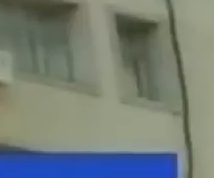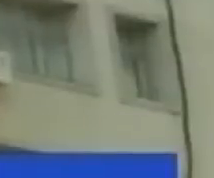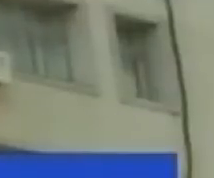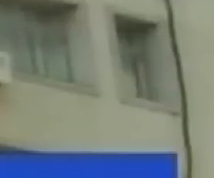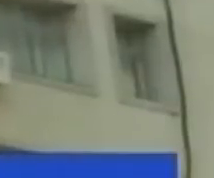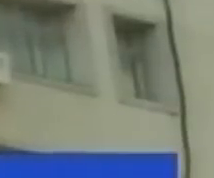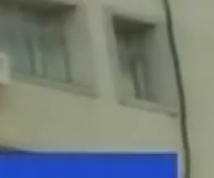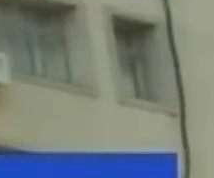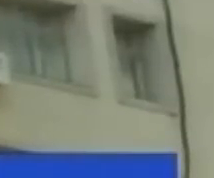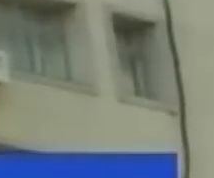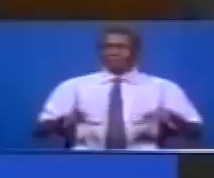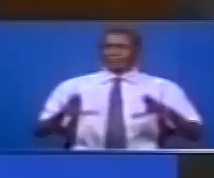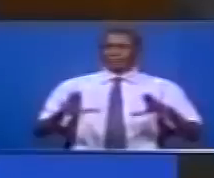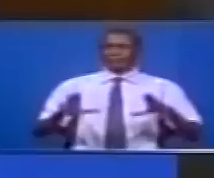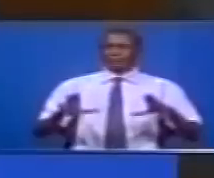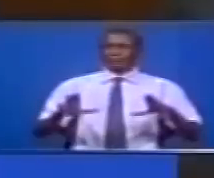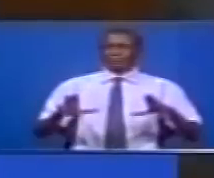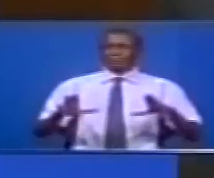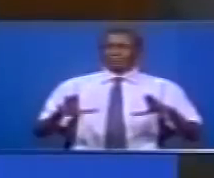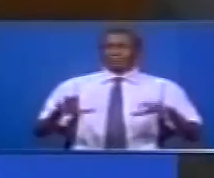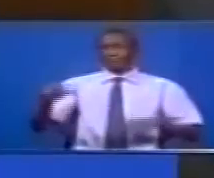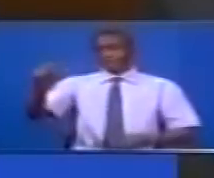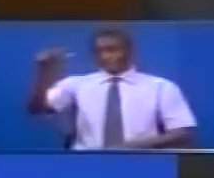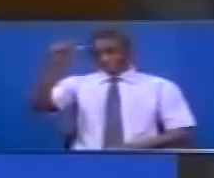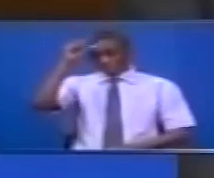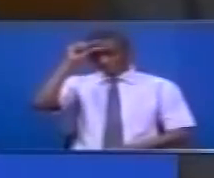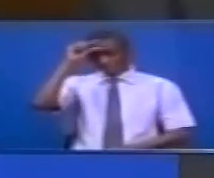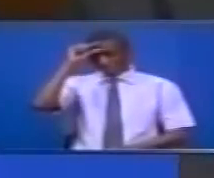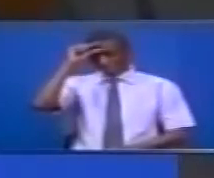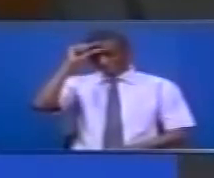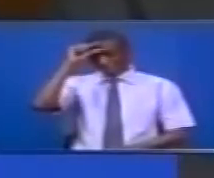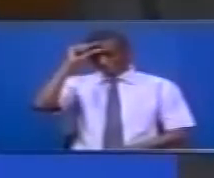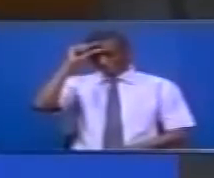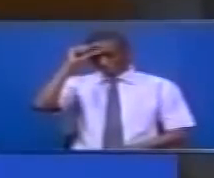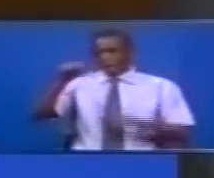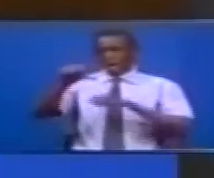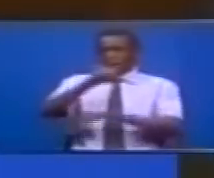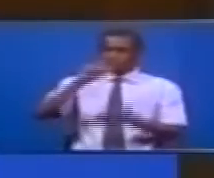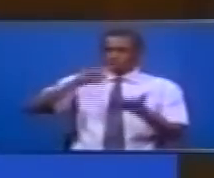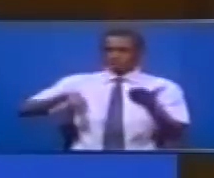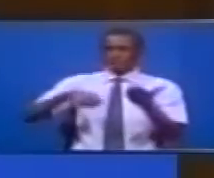bodies established under the Constitution. Government is about service.